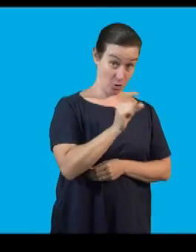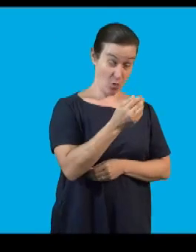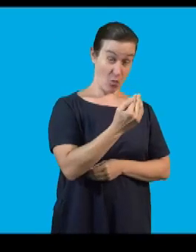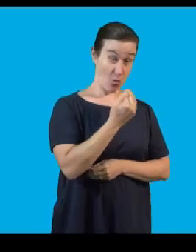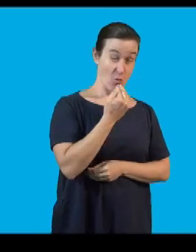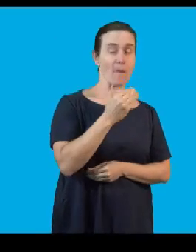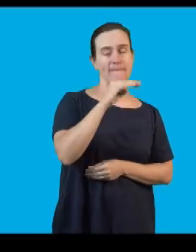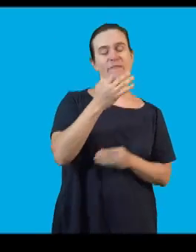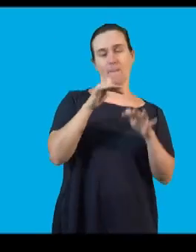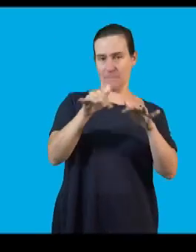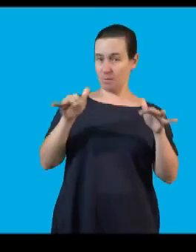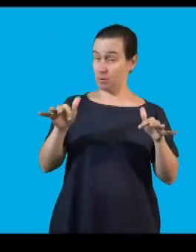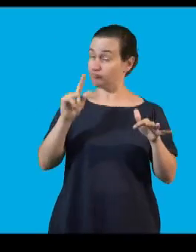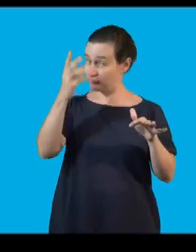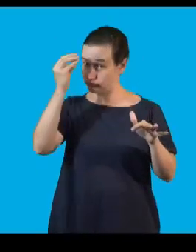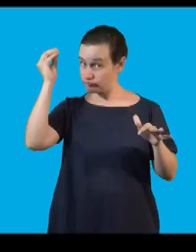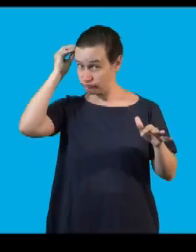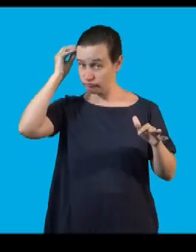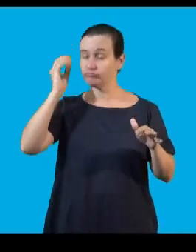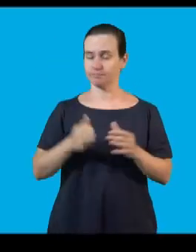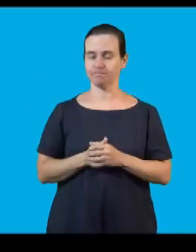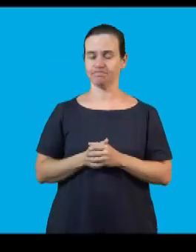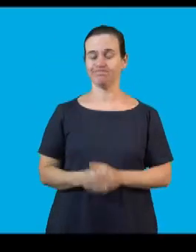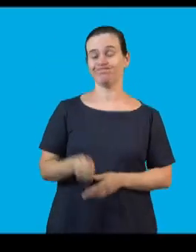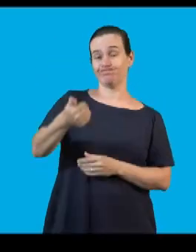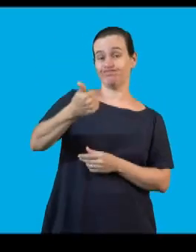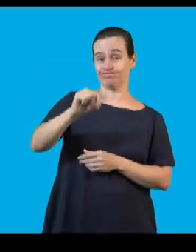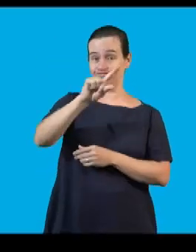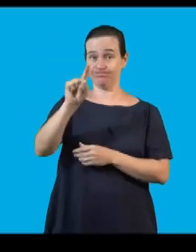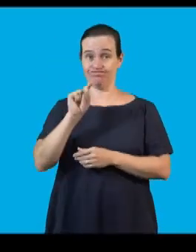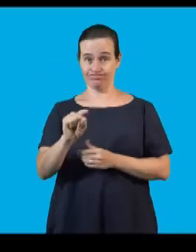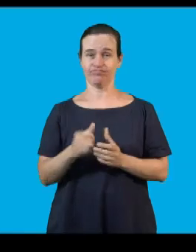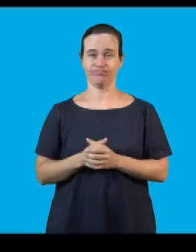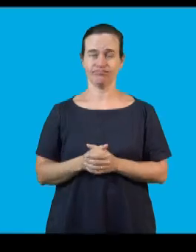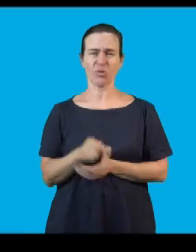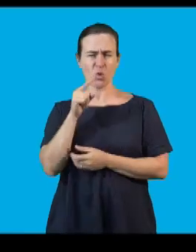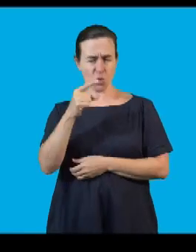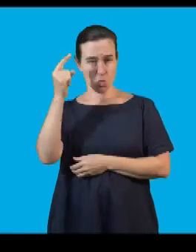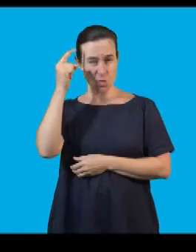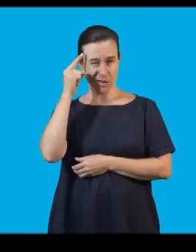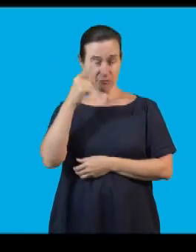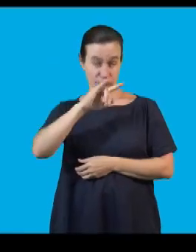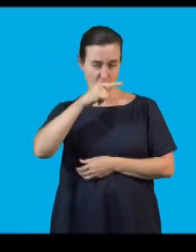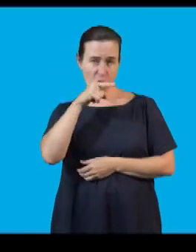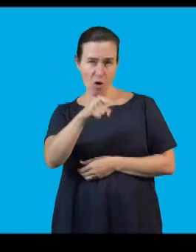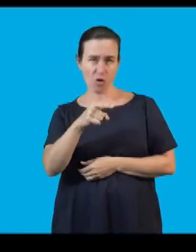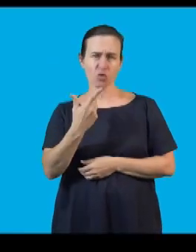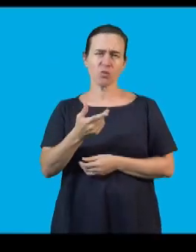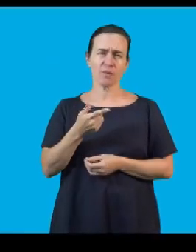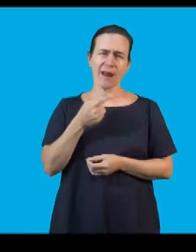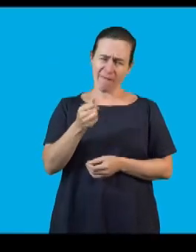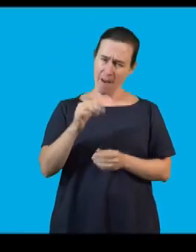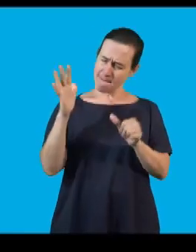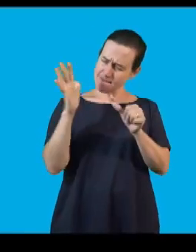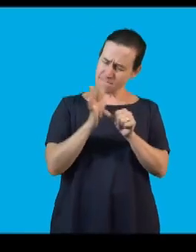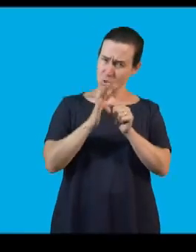responding to questions, all right? Can we move on to our next question? It says, Do you think the cartoon conveys